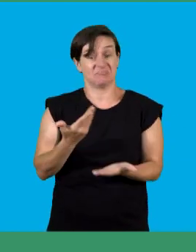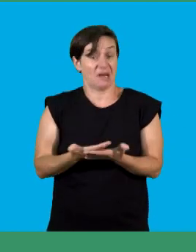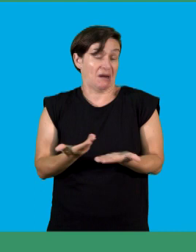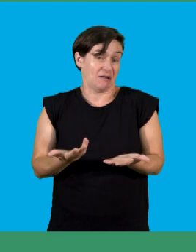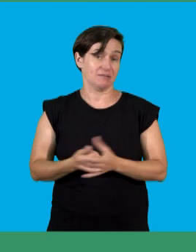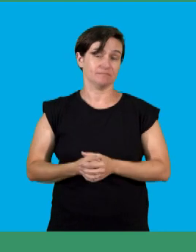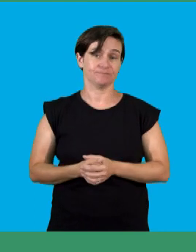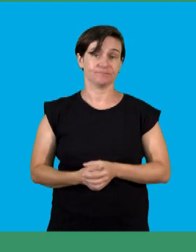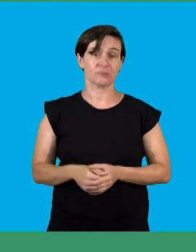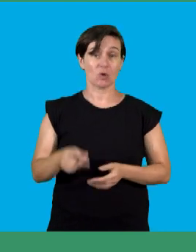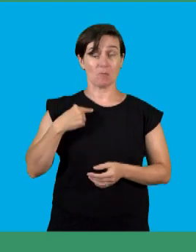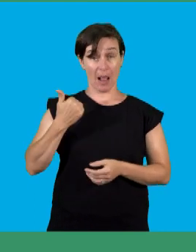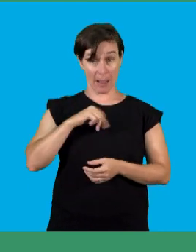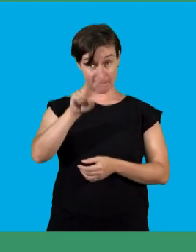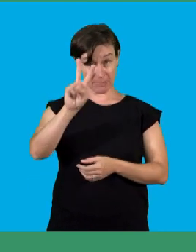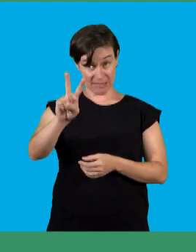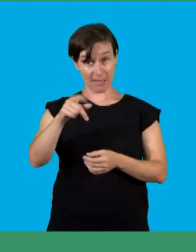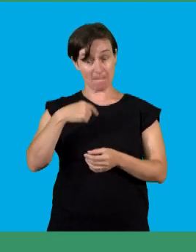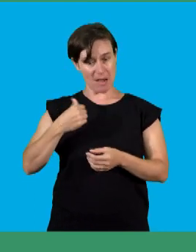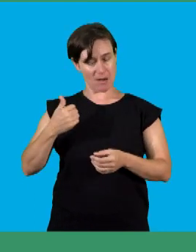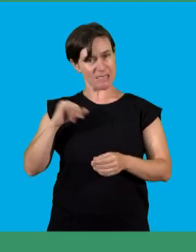in order for a person to take you seriously, they want to see